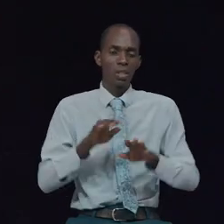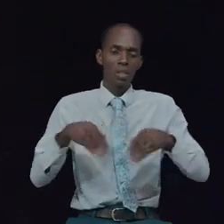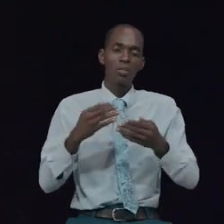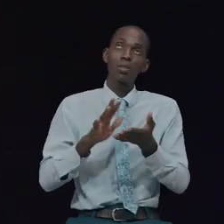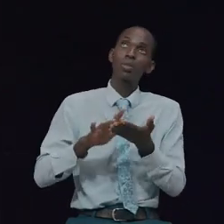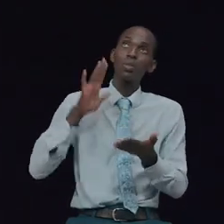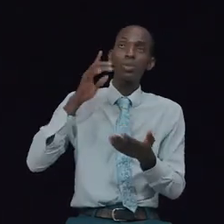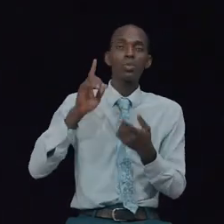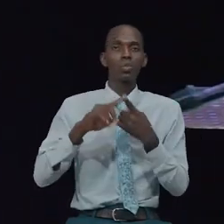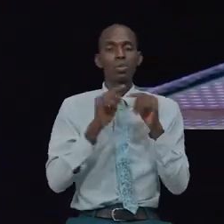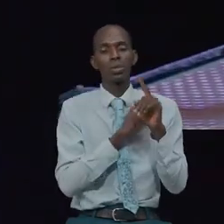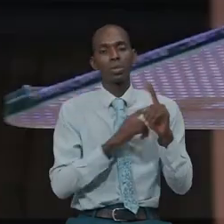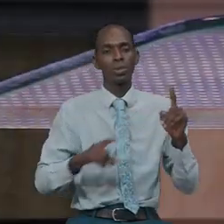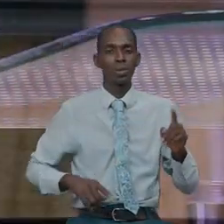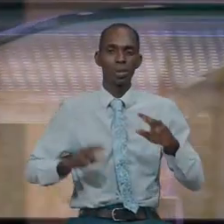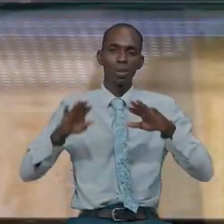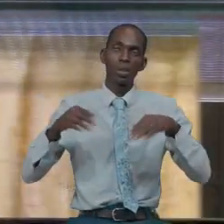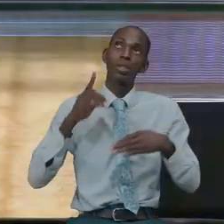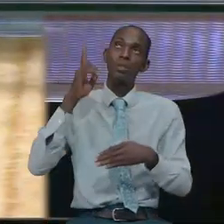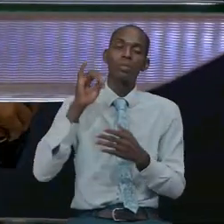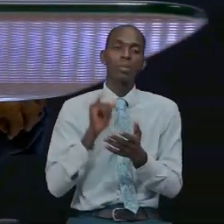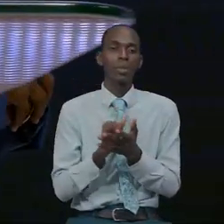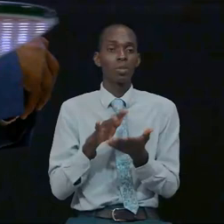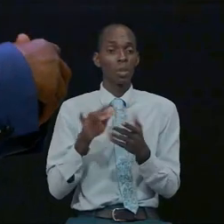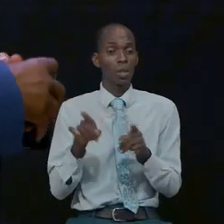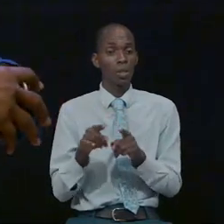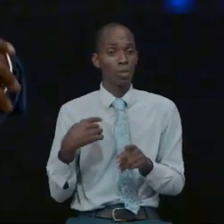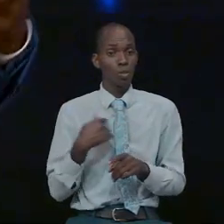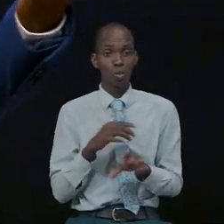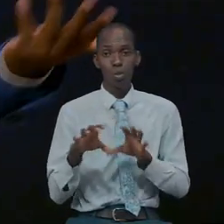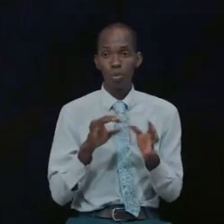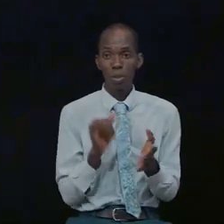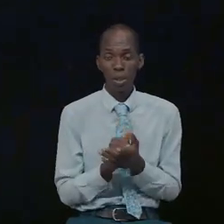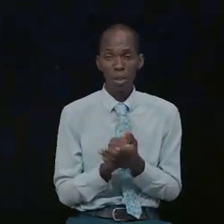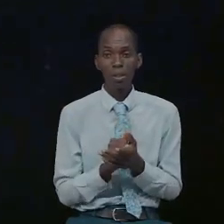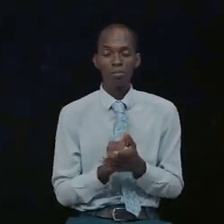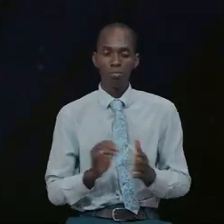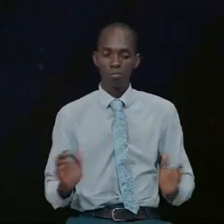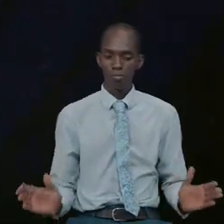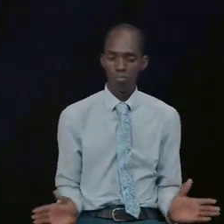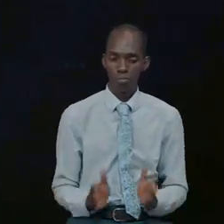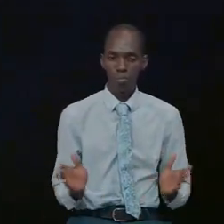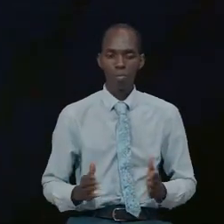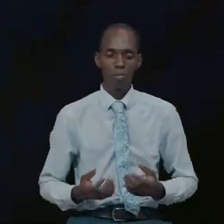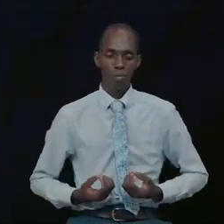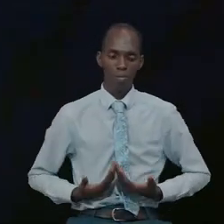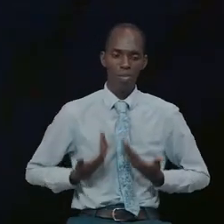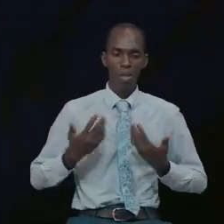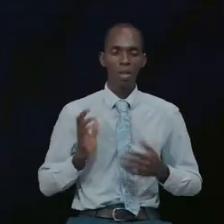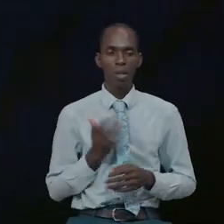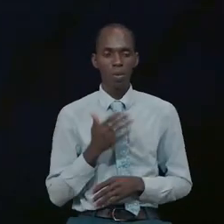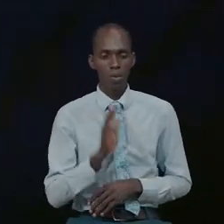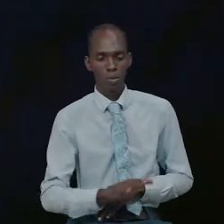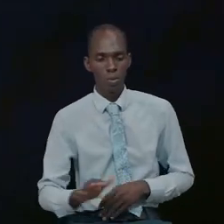the Lord. Give him that glory. As we do that, motivate, mobilize our children, our